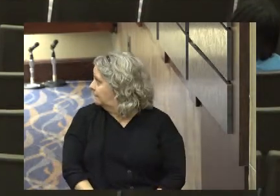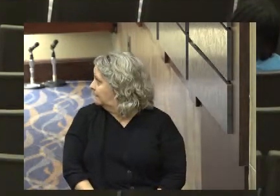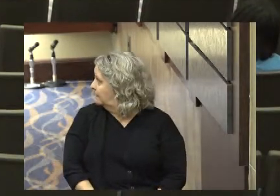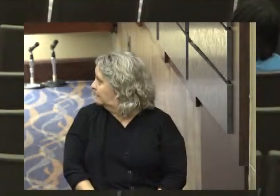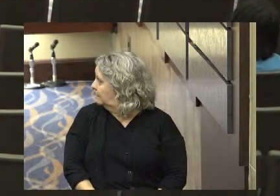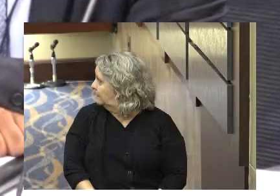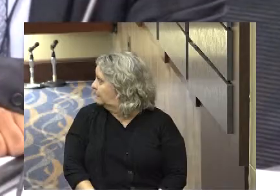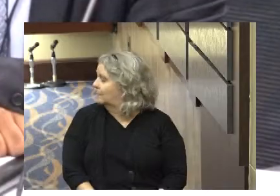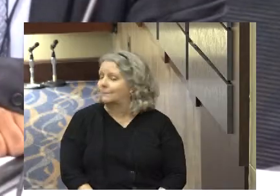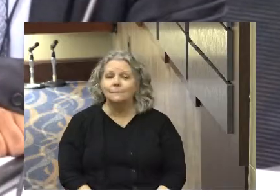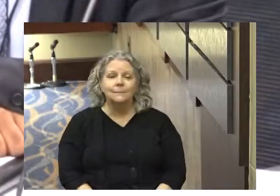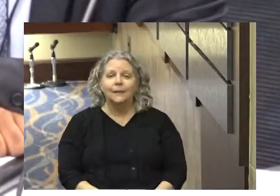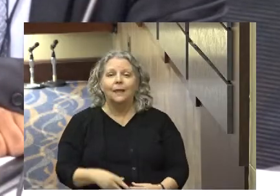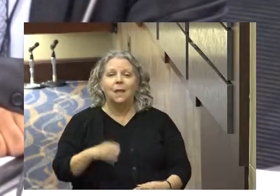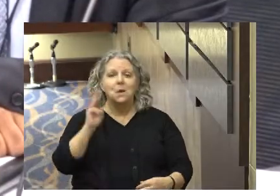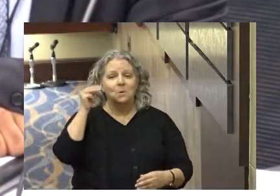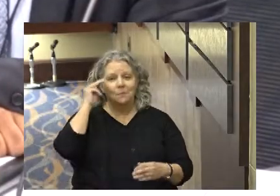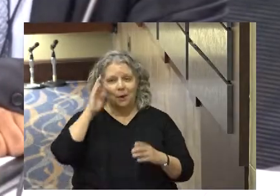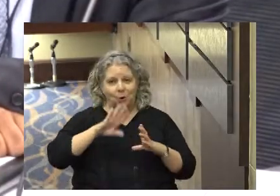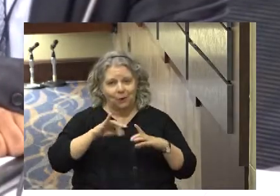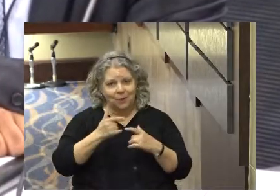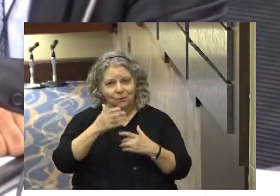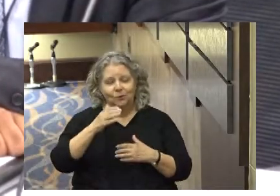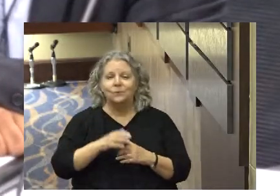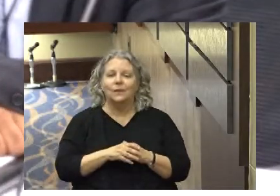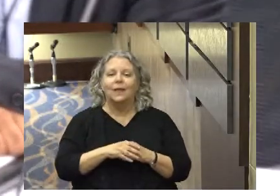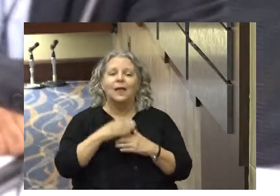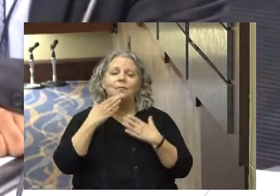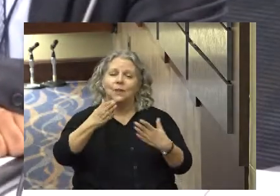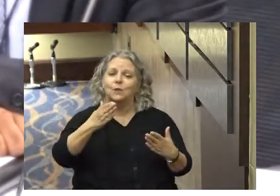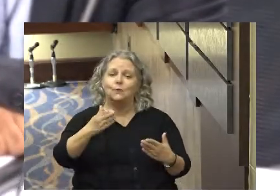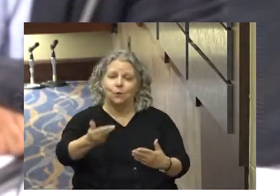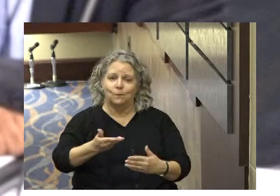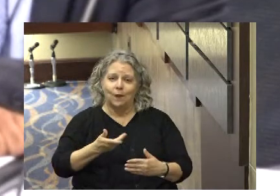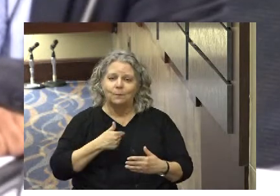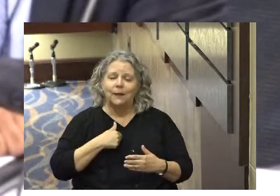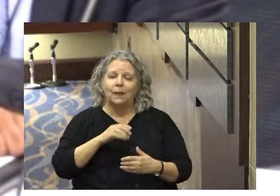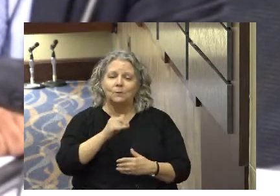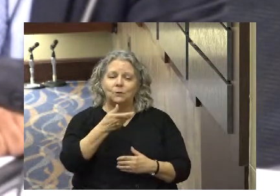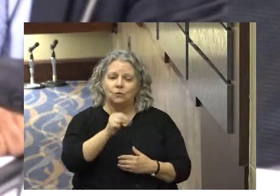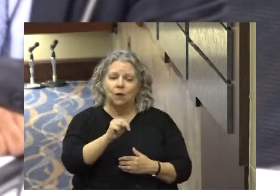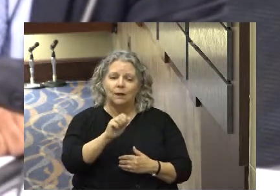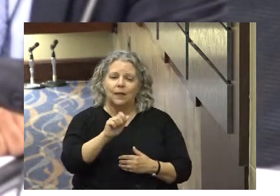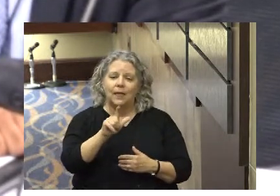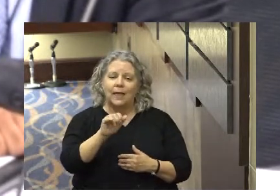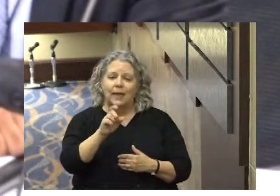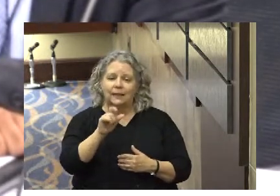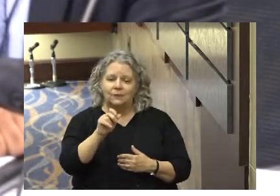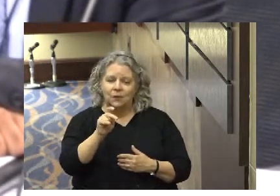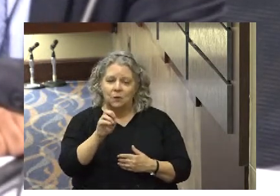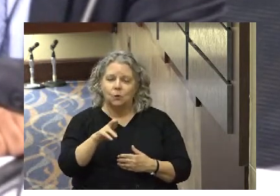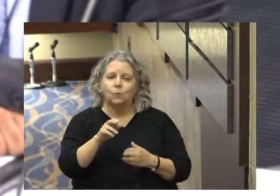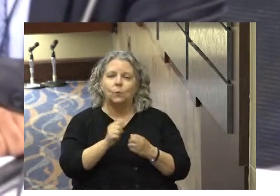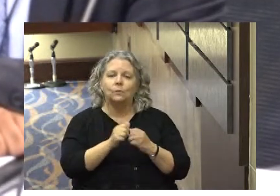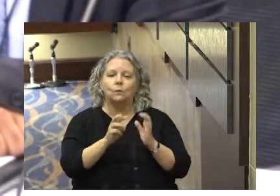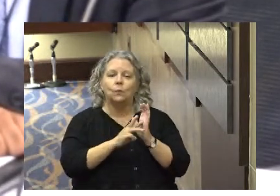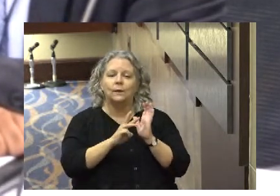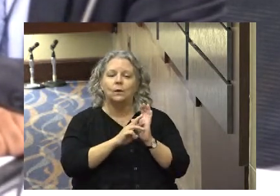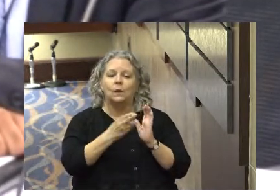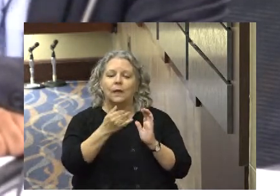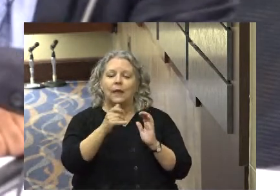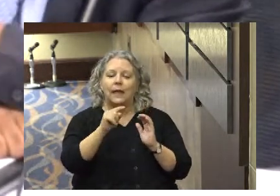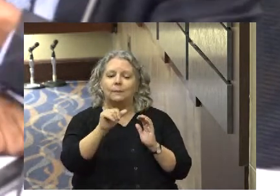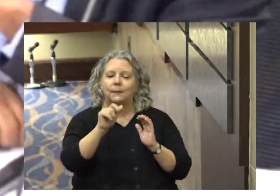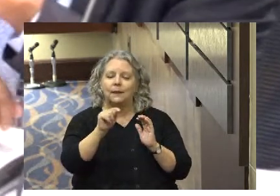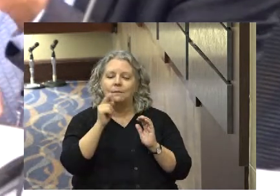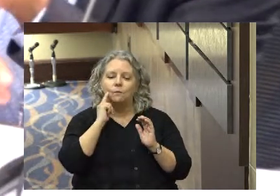Mayor and City Council, well, thank you for having me here. I'm John Alexander with Waco Habitat for Humanity. Whoops, wrong slideshow.